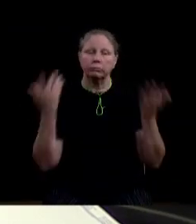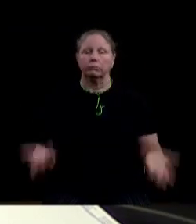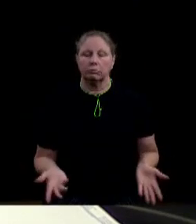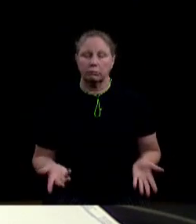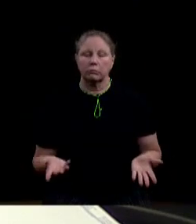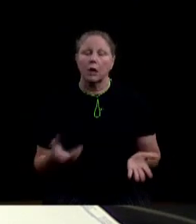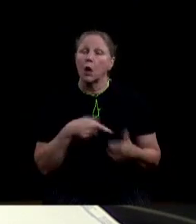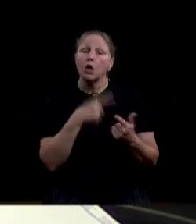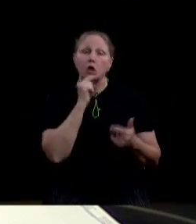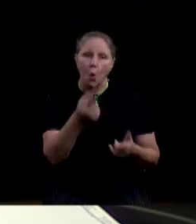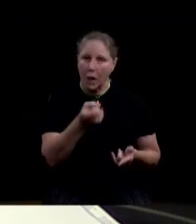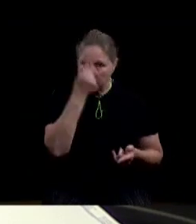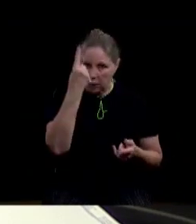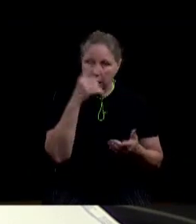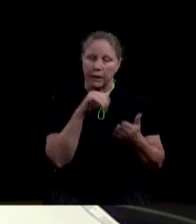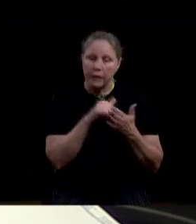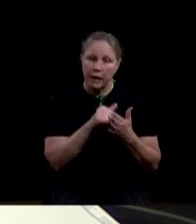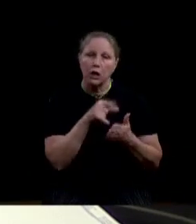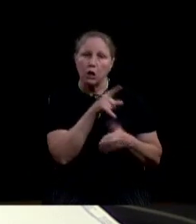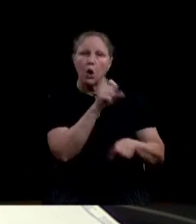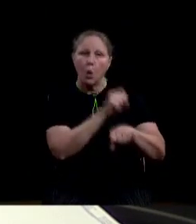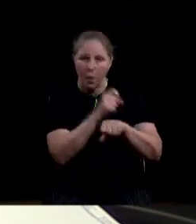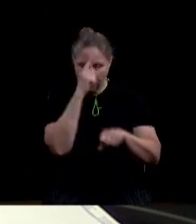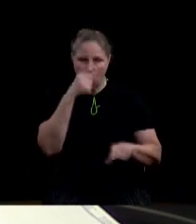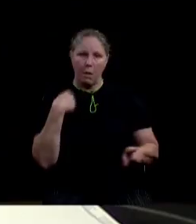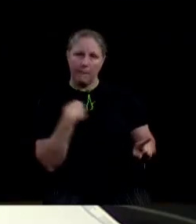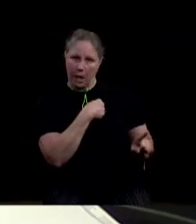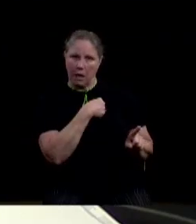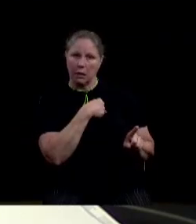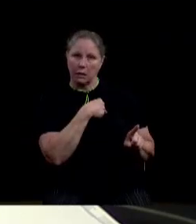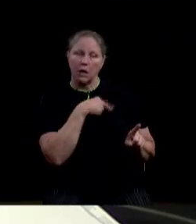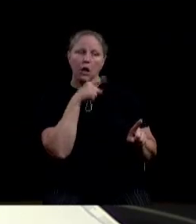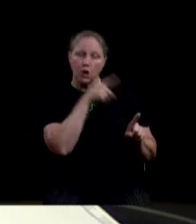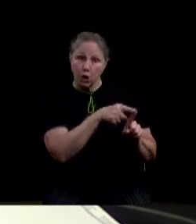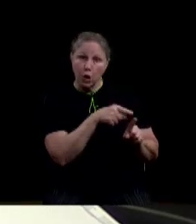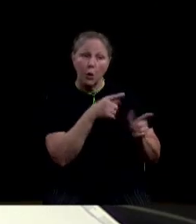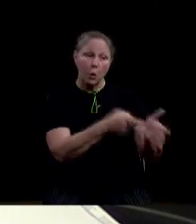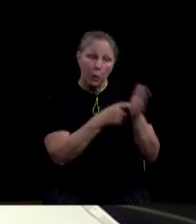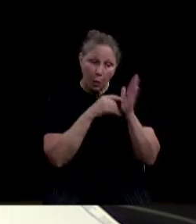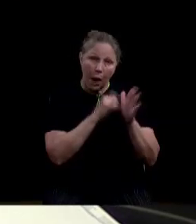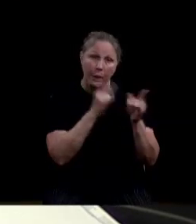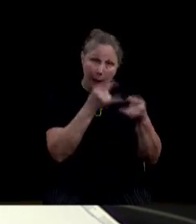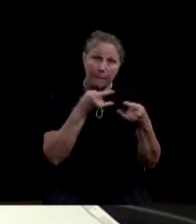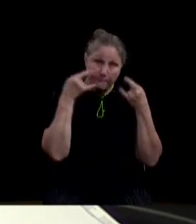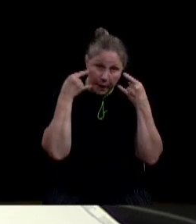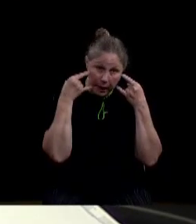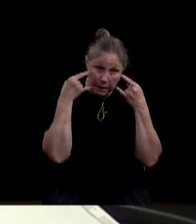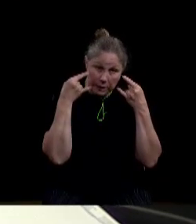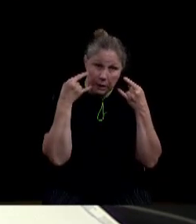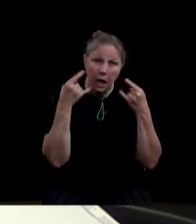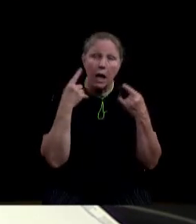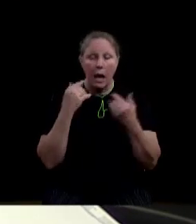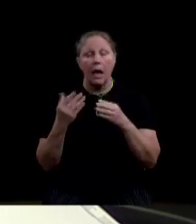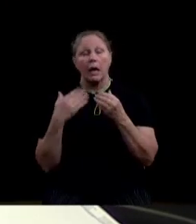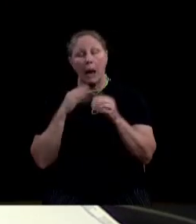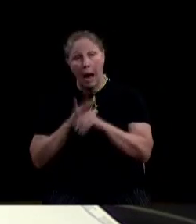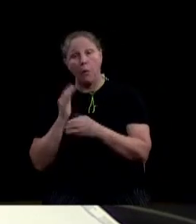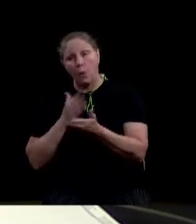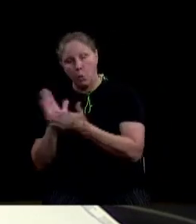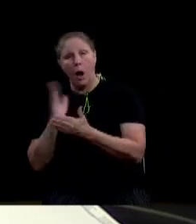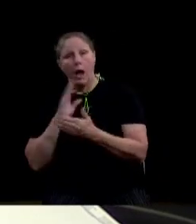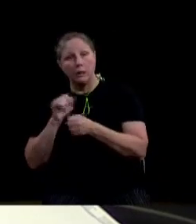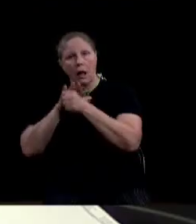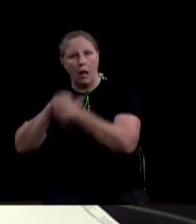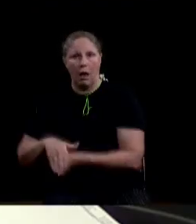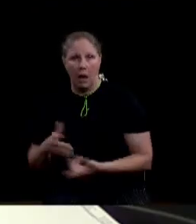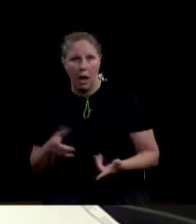for us. You enacting this mandatory mask infringes on our rights. You are fear-mongering. You say